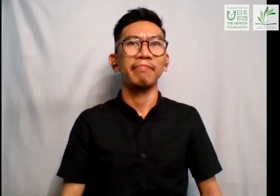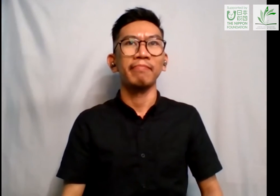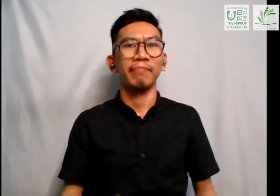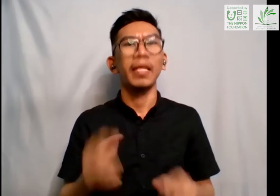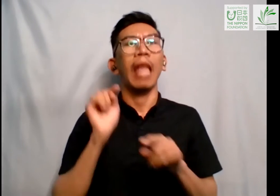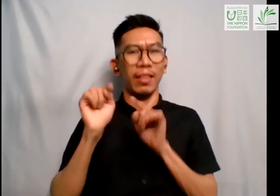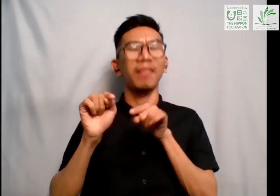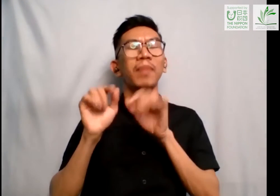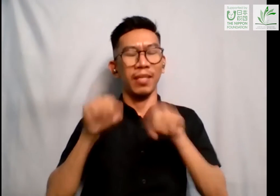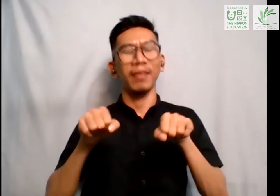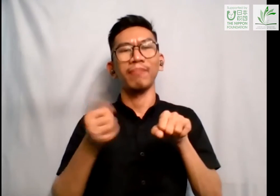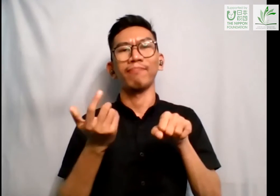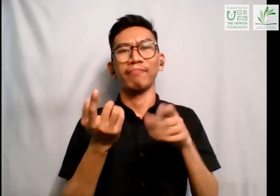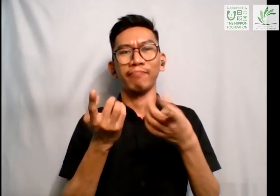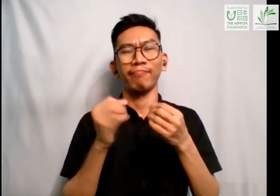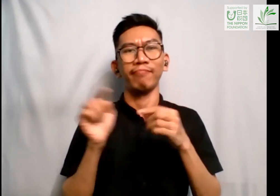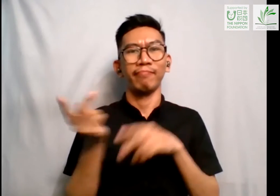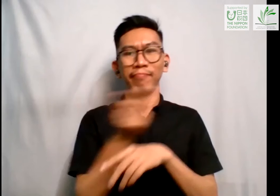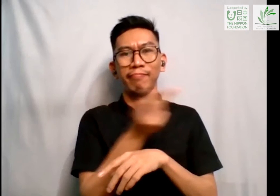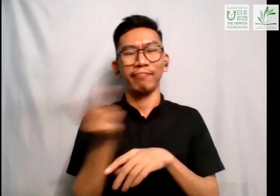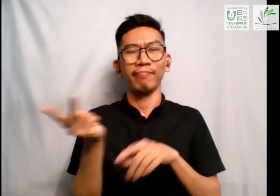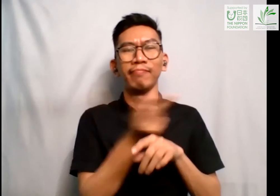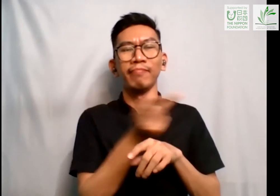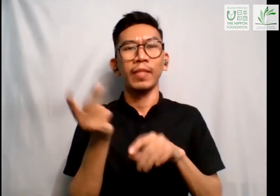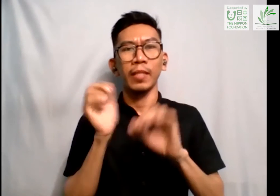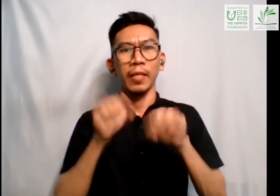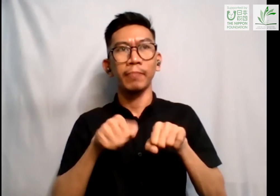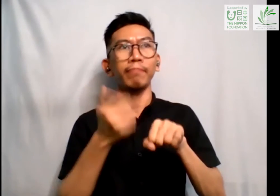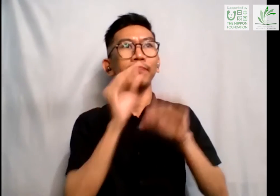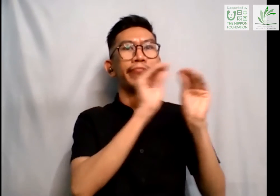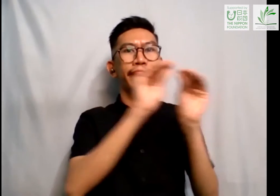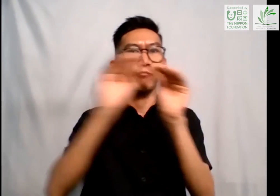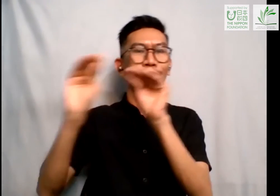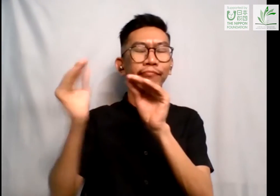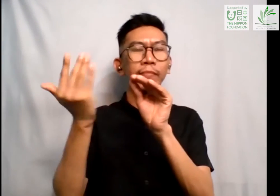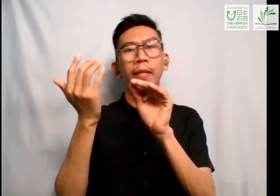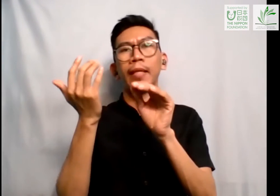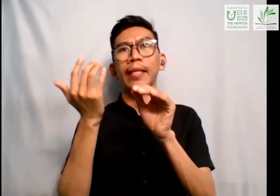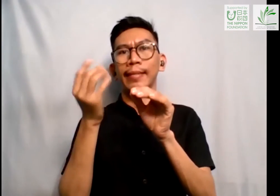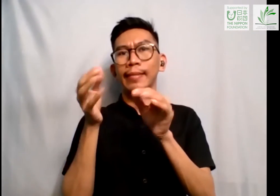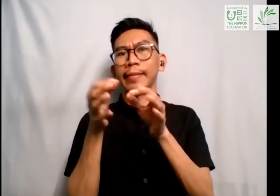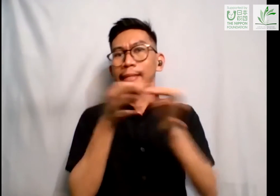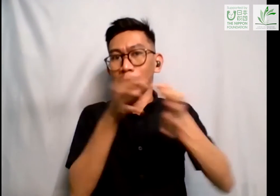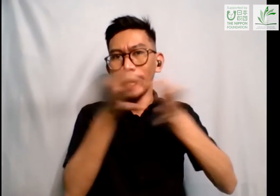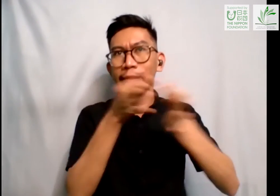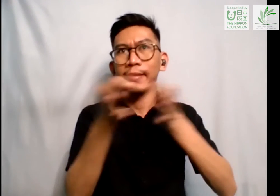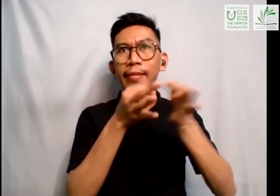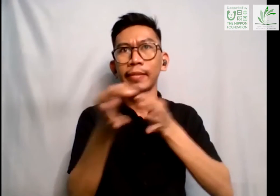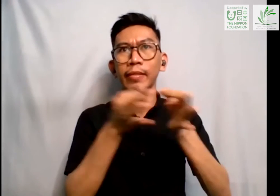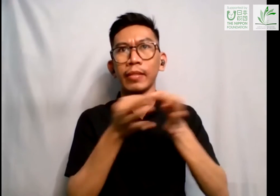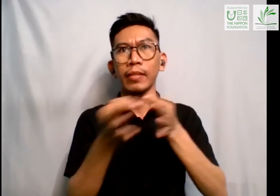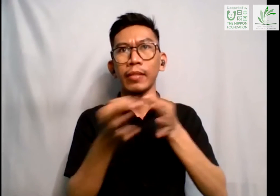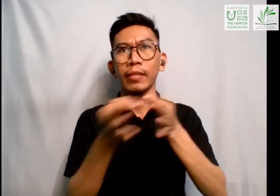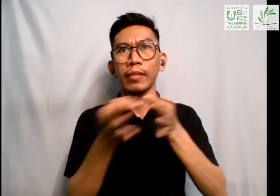And that way you can use it as a teaching tool to say that normally if you don't have a classifier and